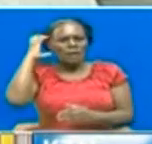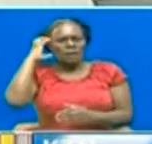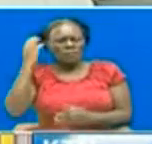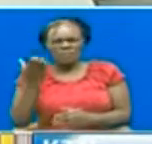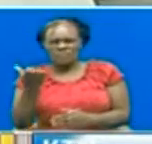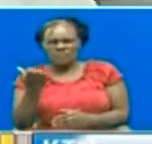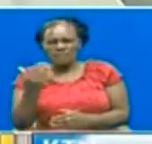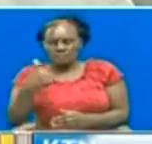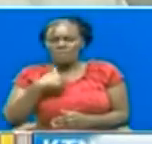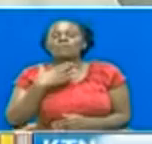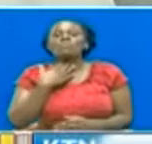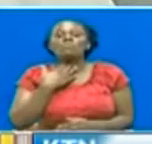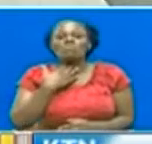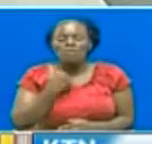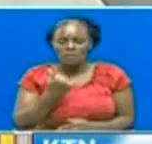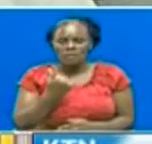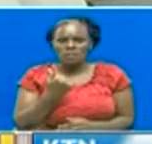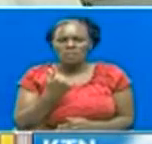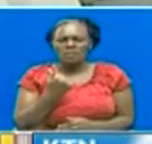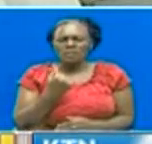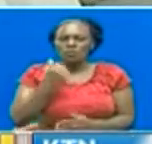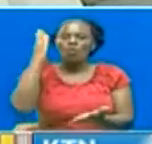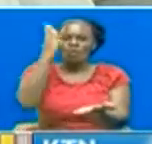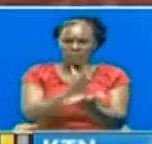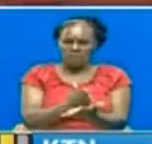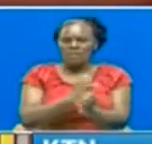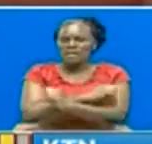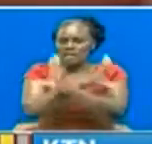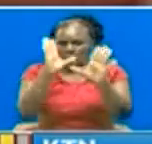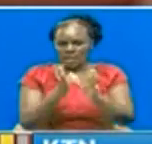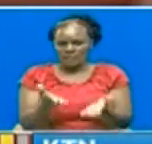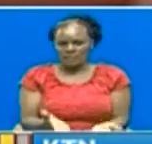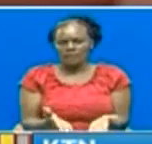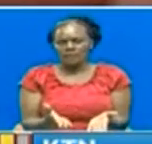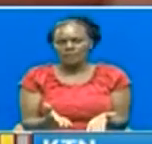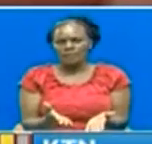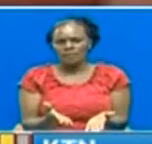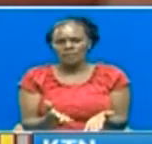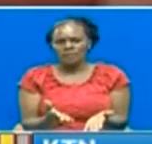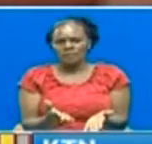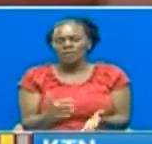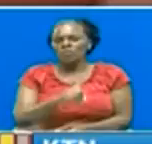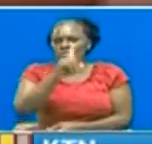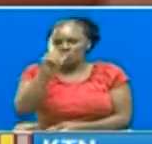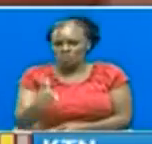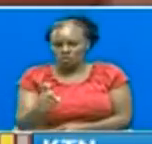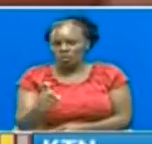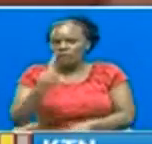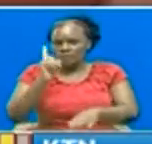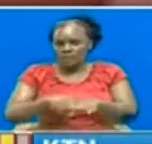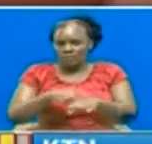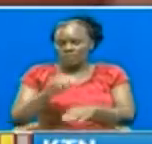that. So I would like him to verify and clear the air. So I feel even that question, when it was actually